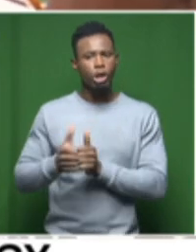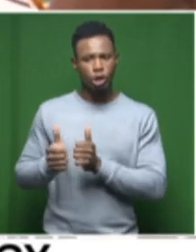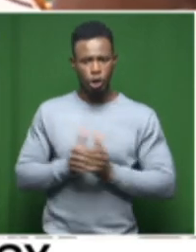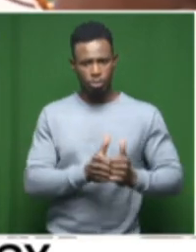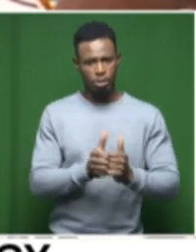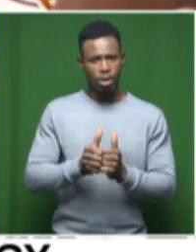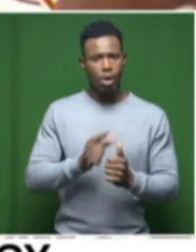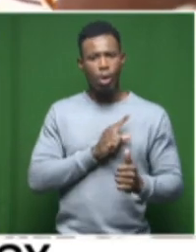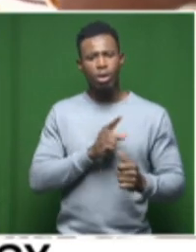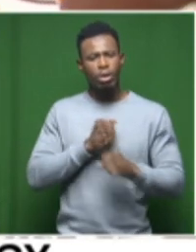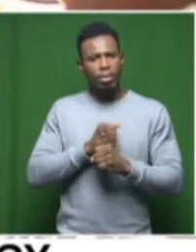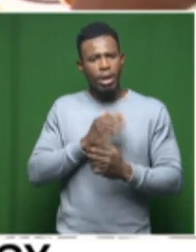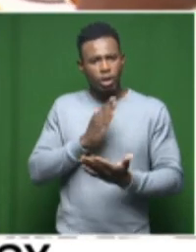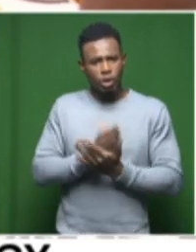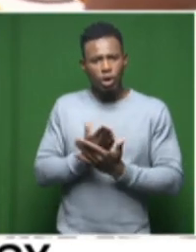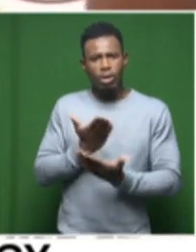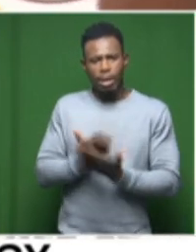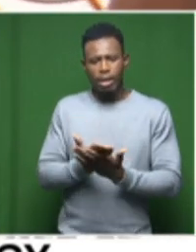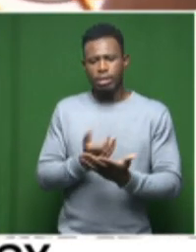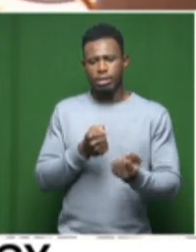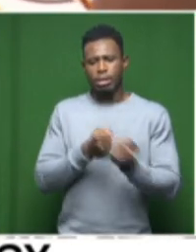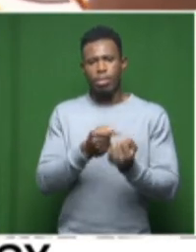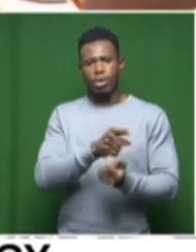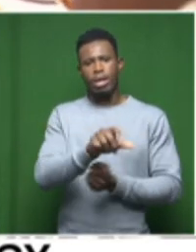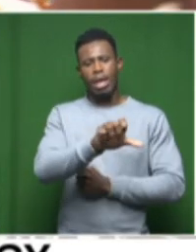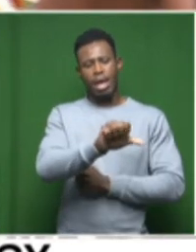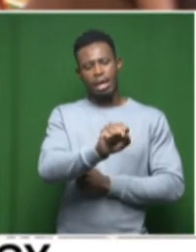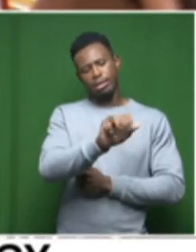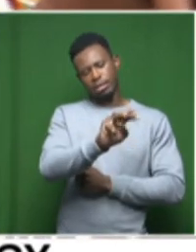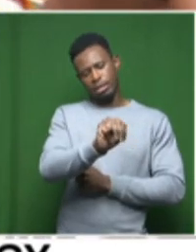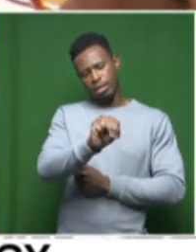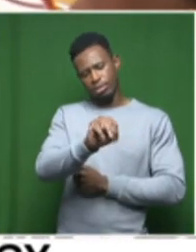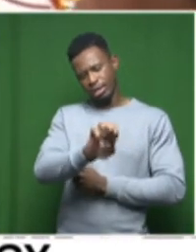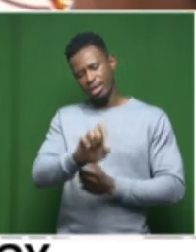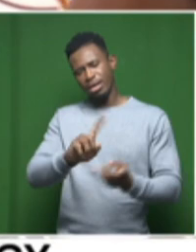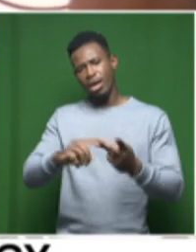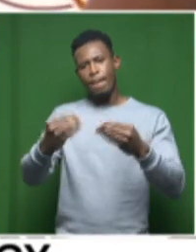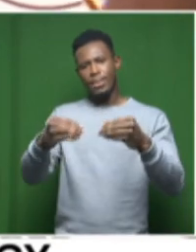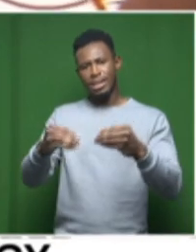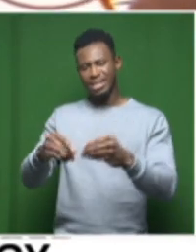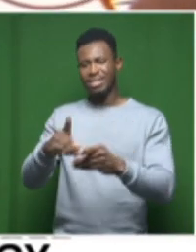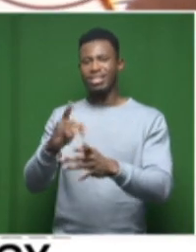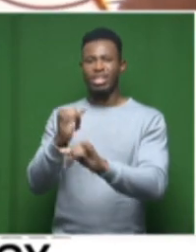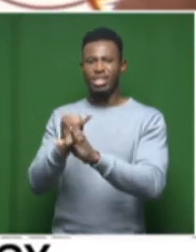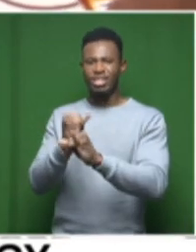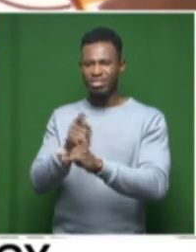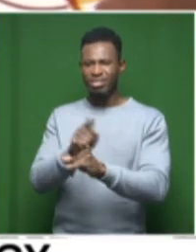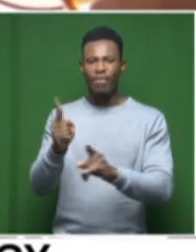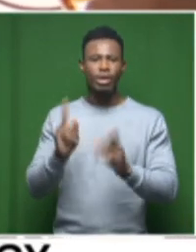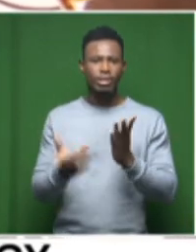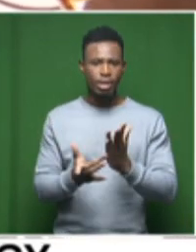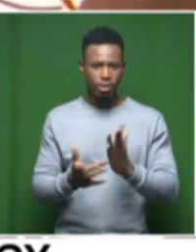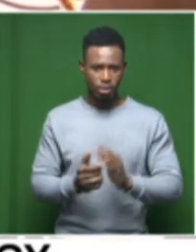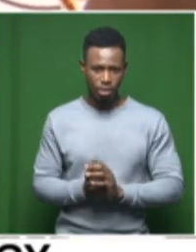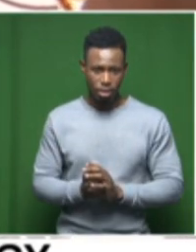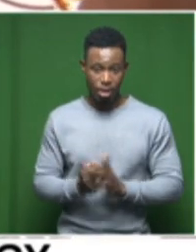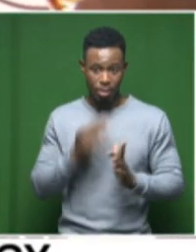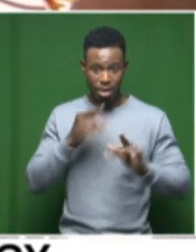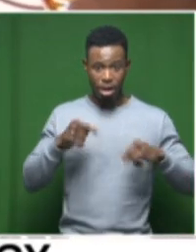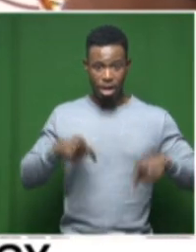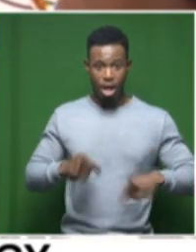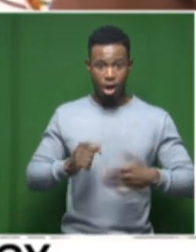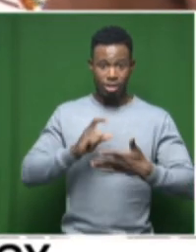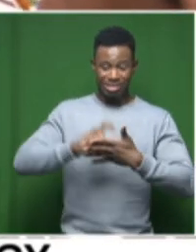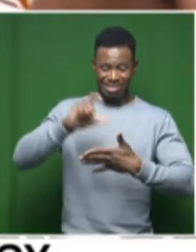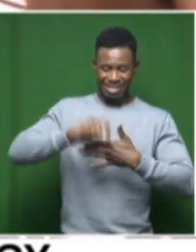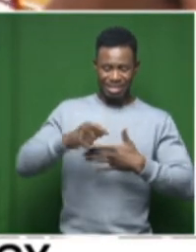we are able to support our SMMEs, businesses, and the industry. So with the 4IR Summit, we had the first